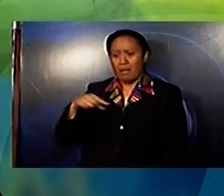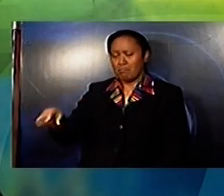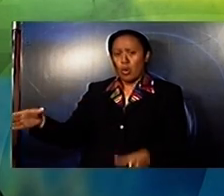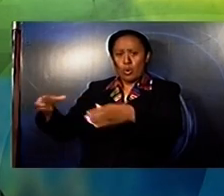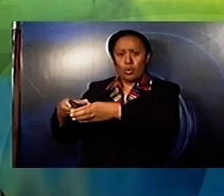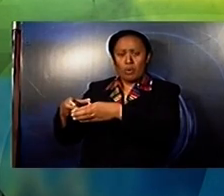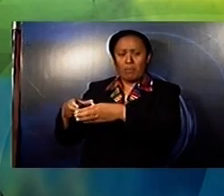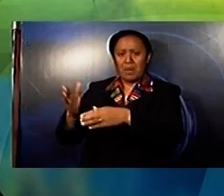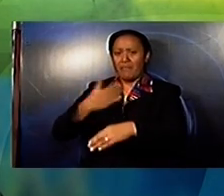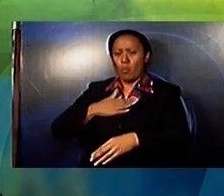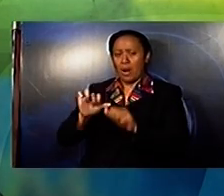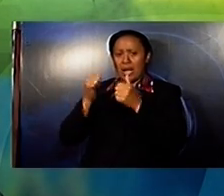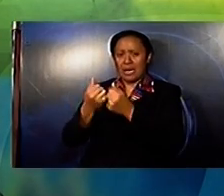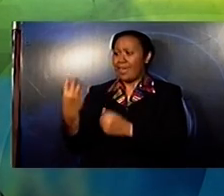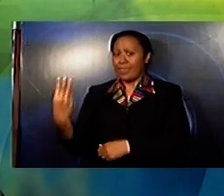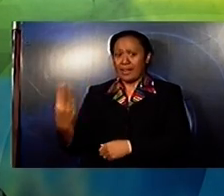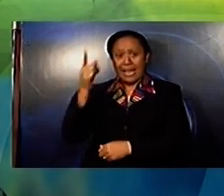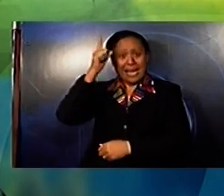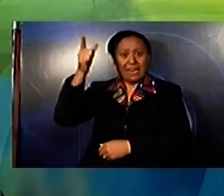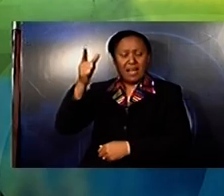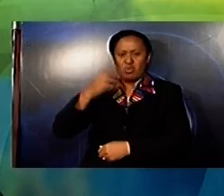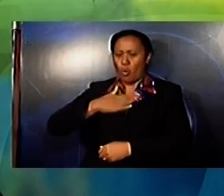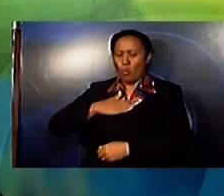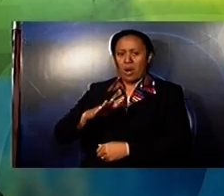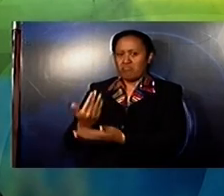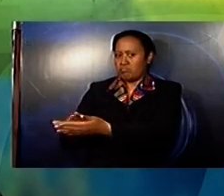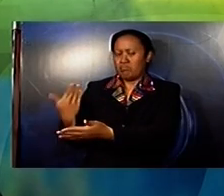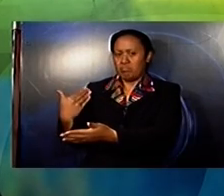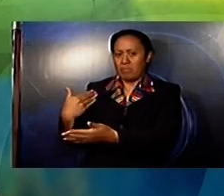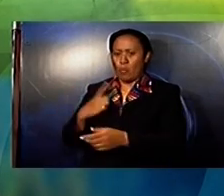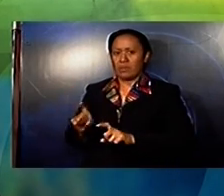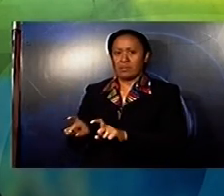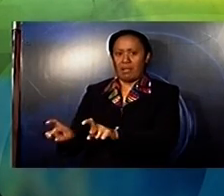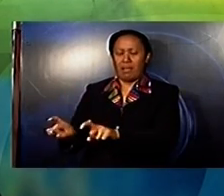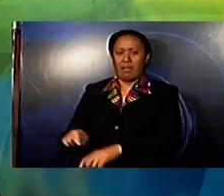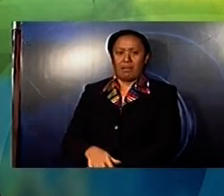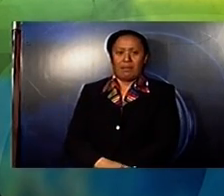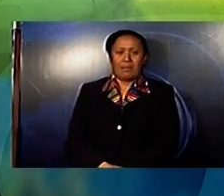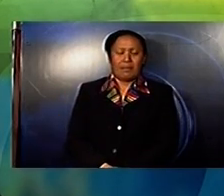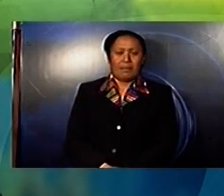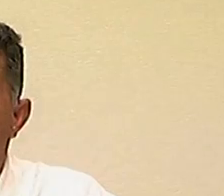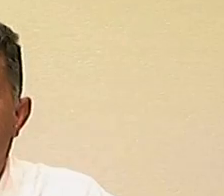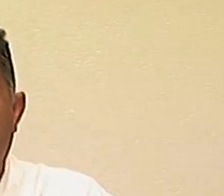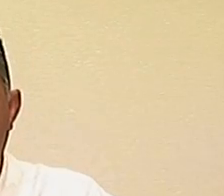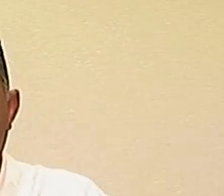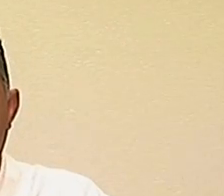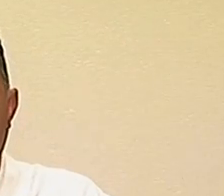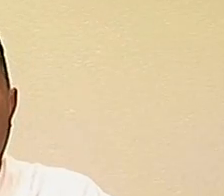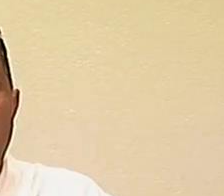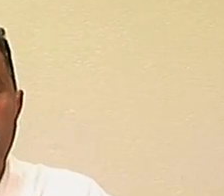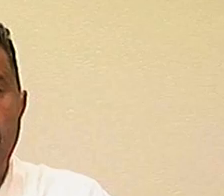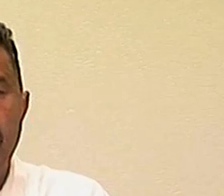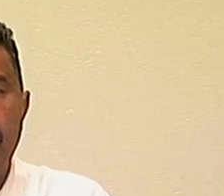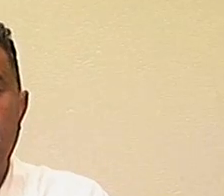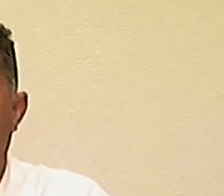not agree to the removal of church leaders who have allegedly breached the public emergency regulations. They refused to accept